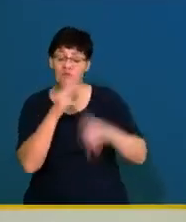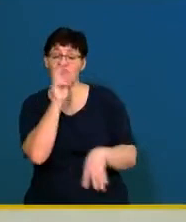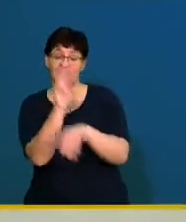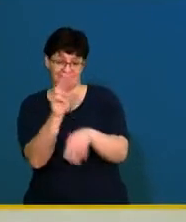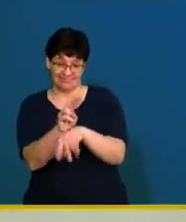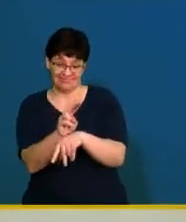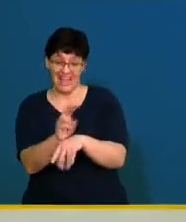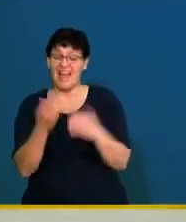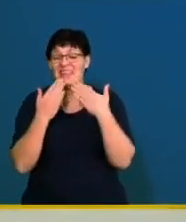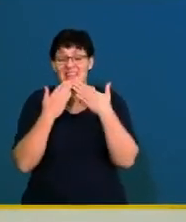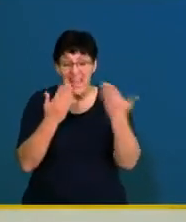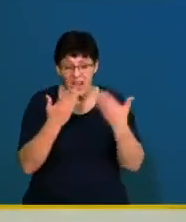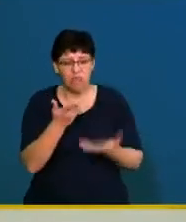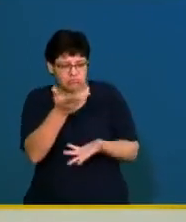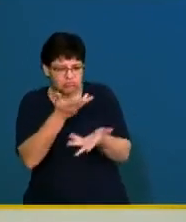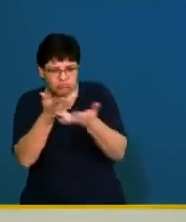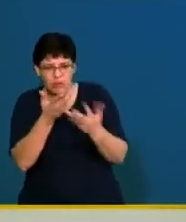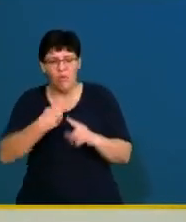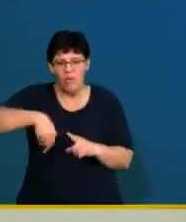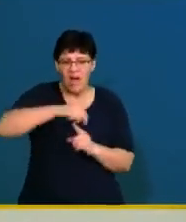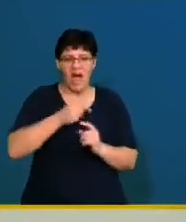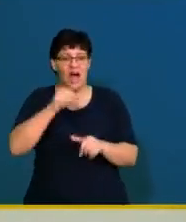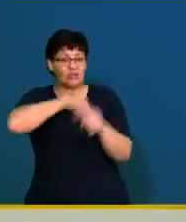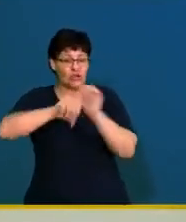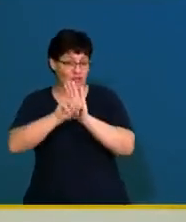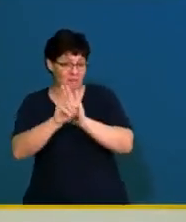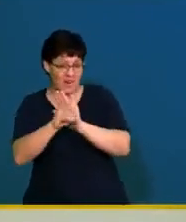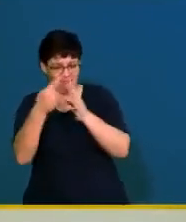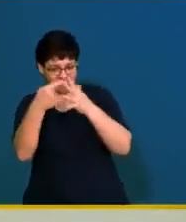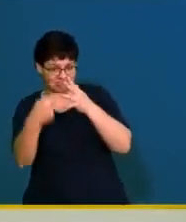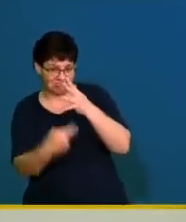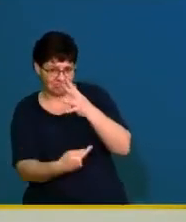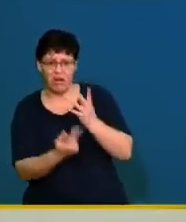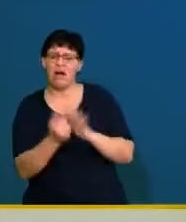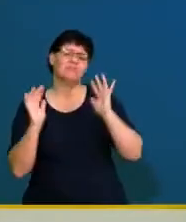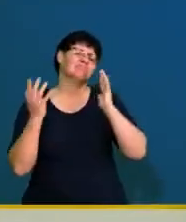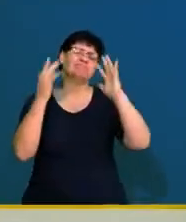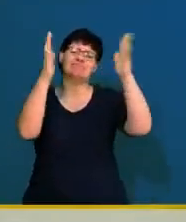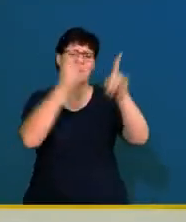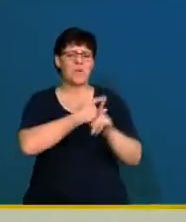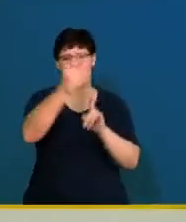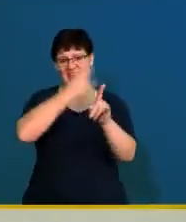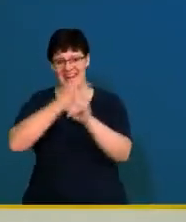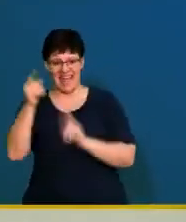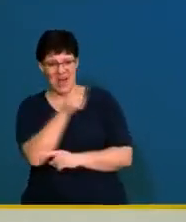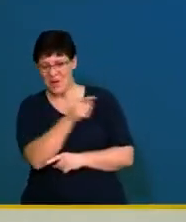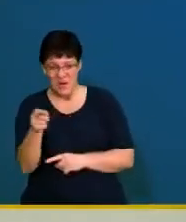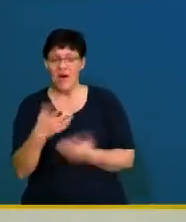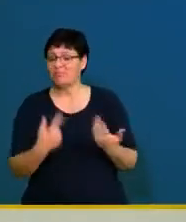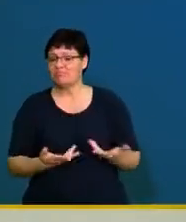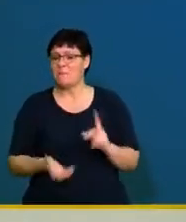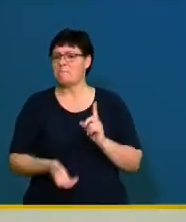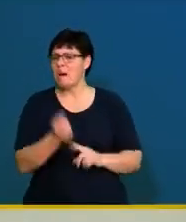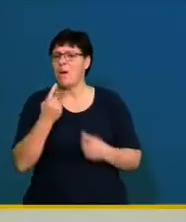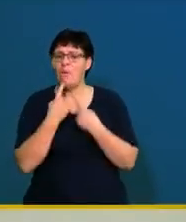for tuning in, and thank you for engaging with us on our social media platforms. A big congratulations once again to all of our